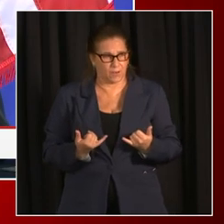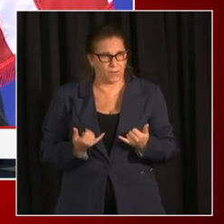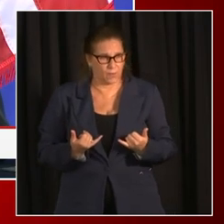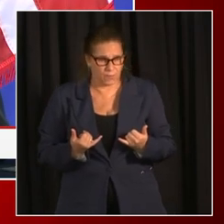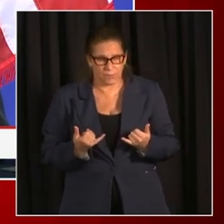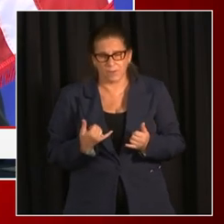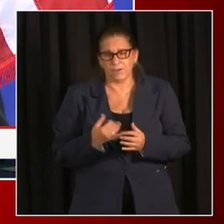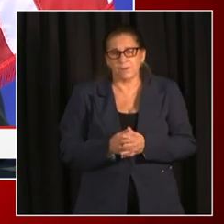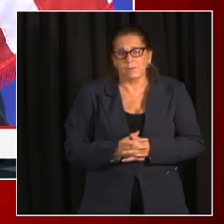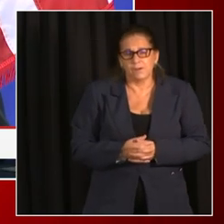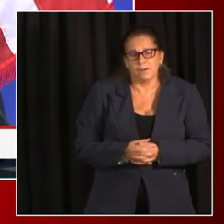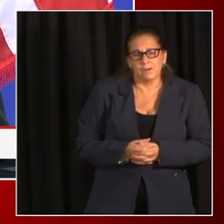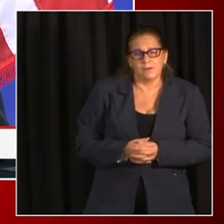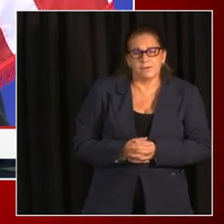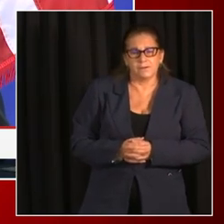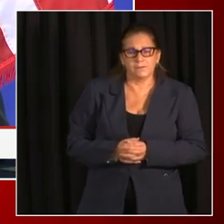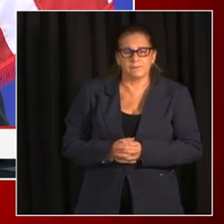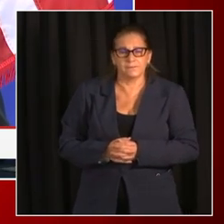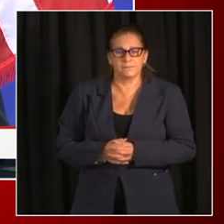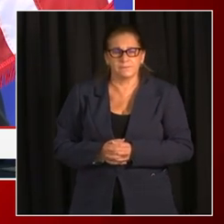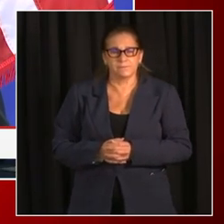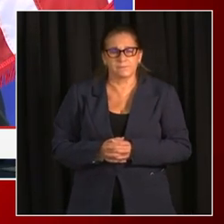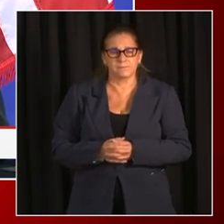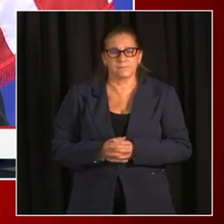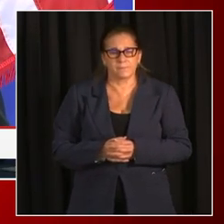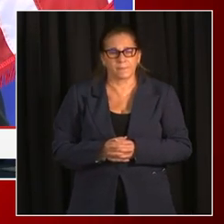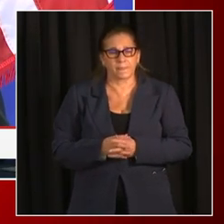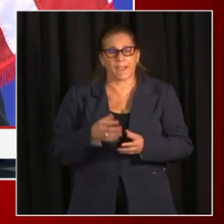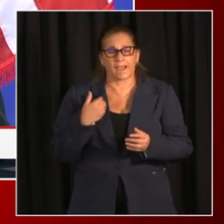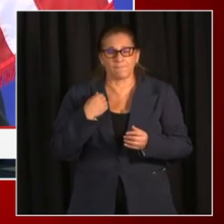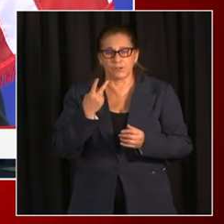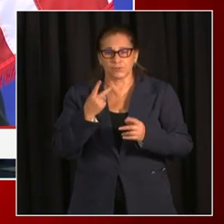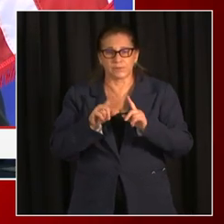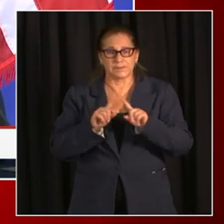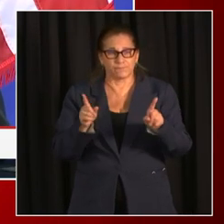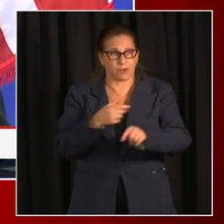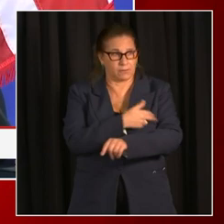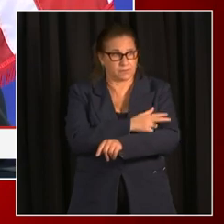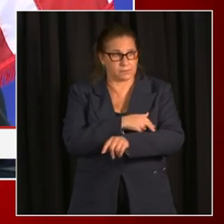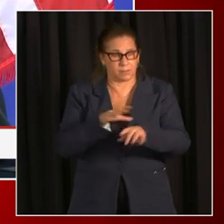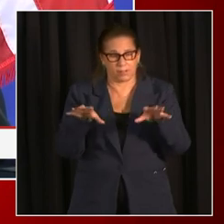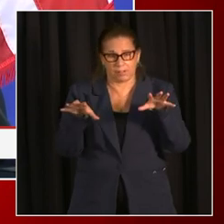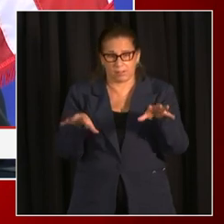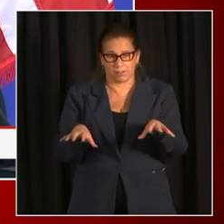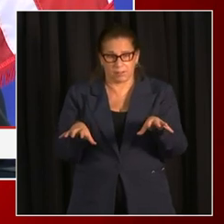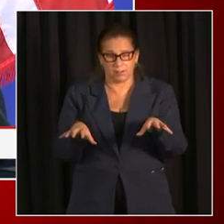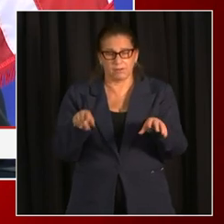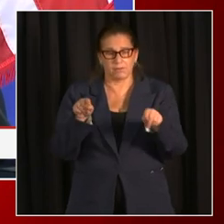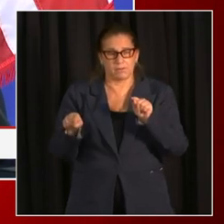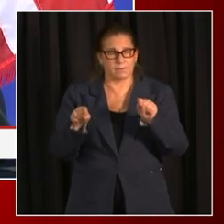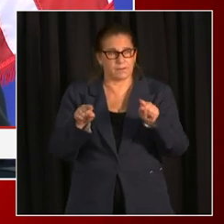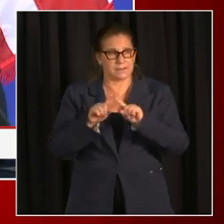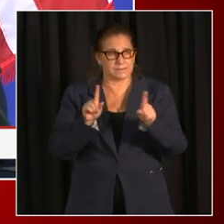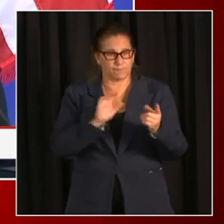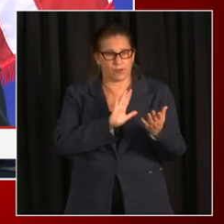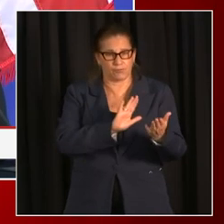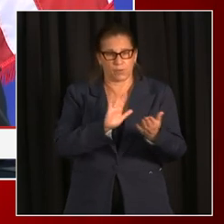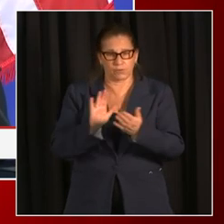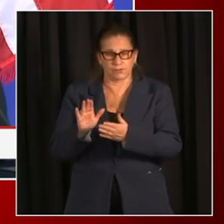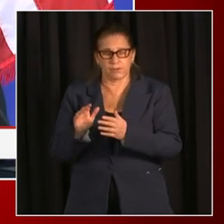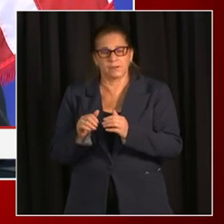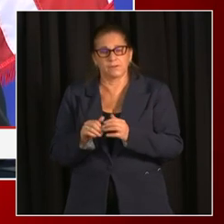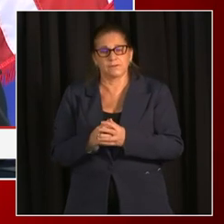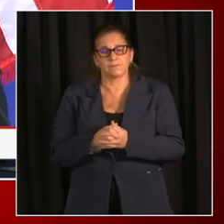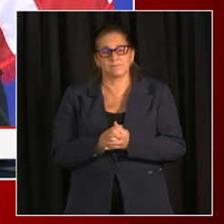conceived of a two-hospital approach to dealing with the district's